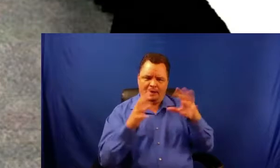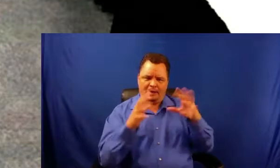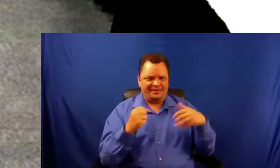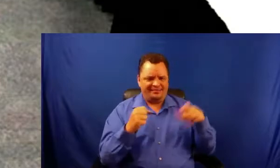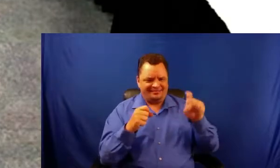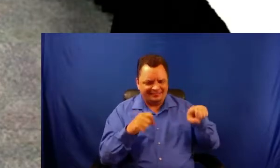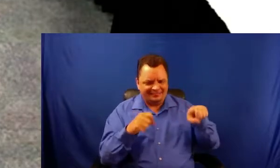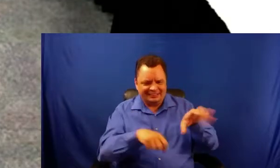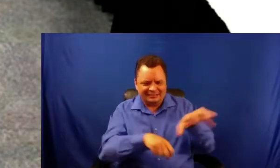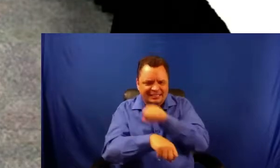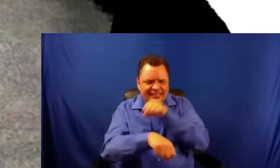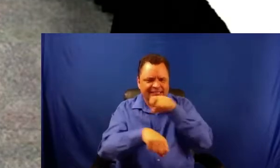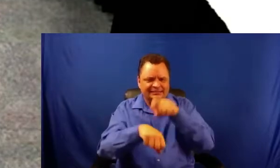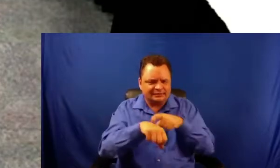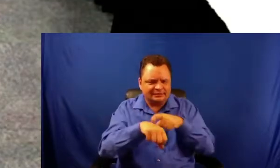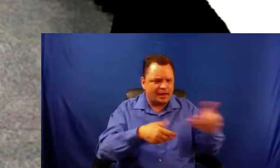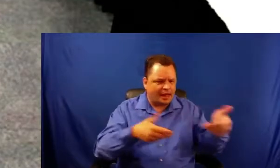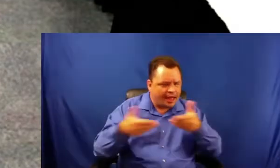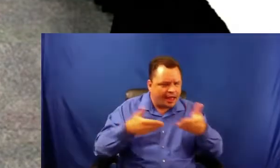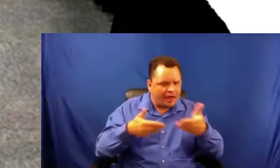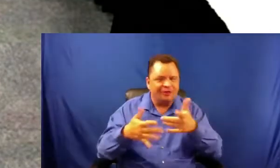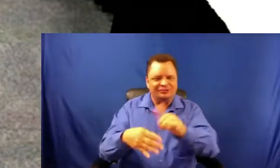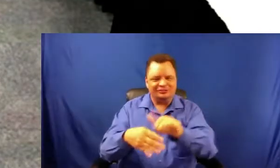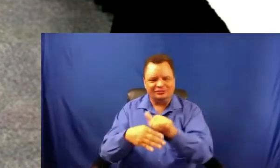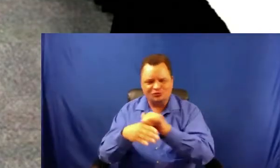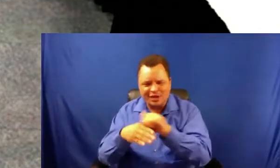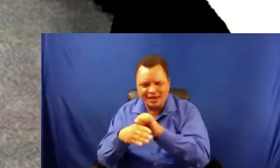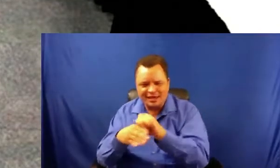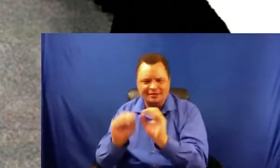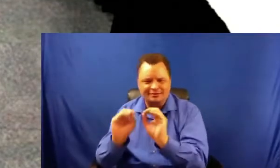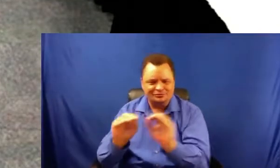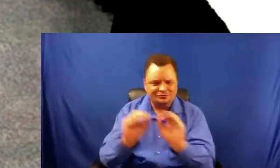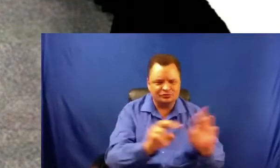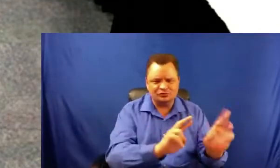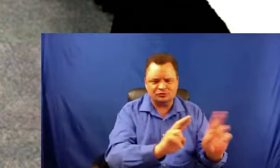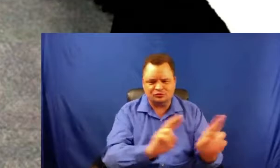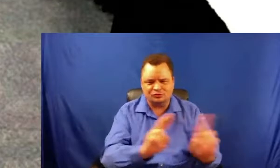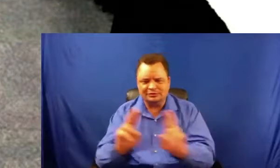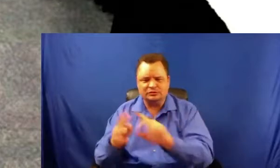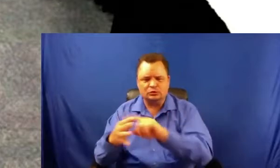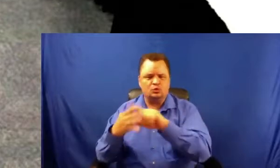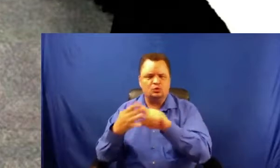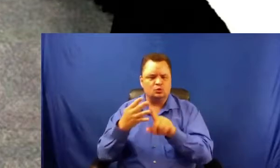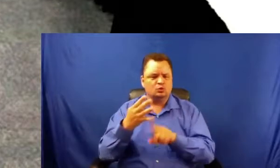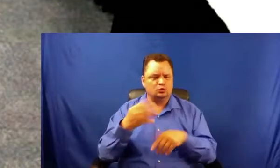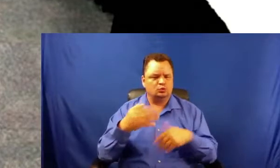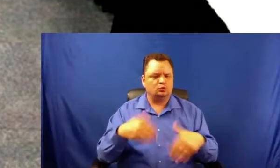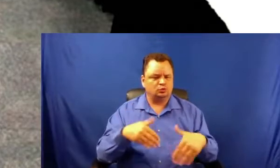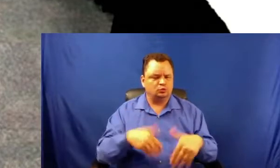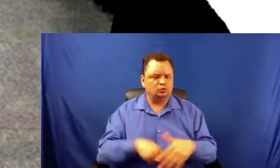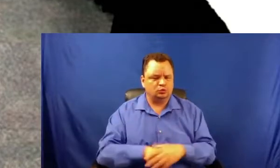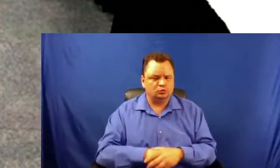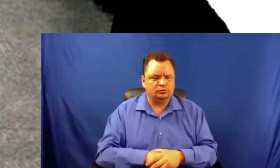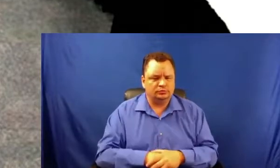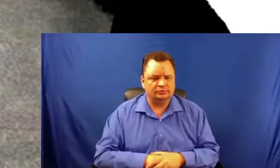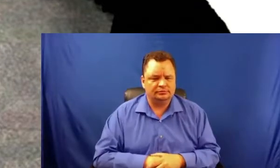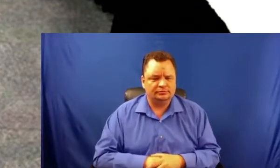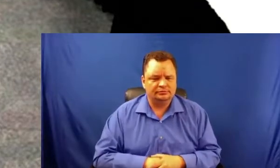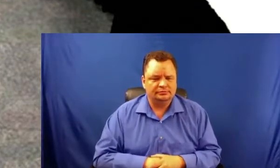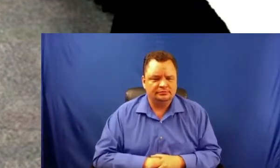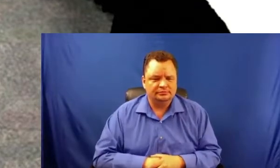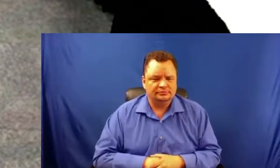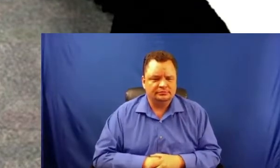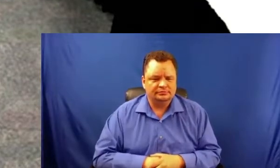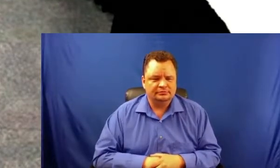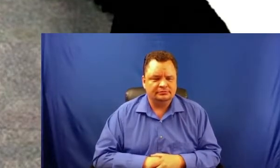and stuff. So with some of the delay, it's not as quick as we would like it to be. But again, what I'm very thankful for